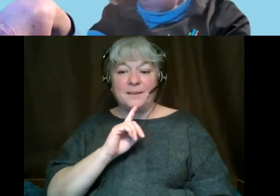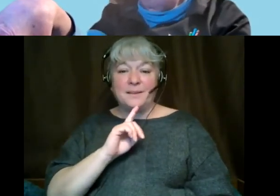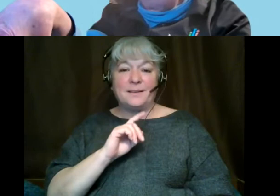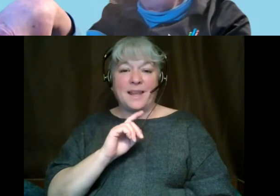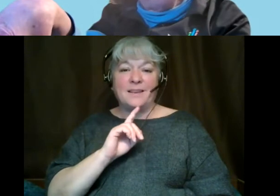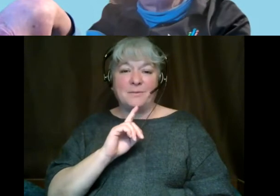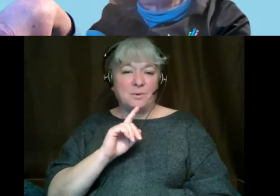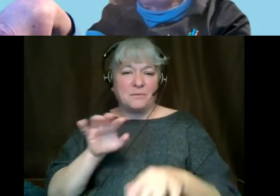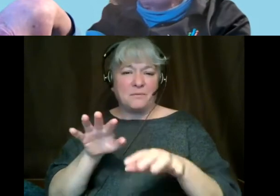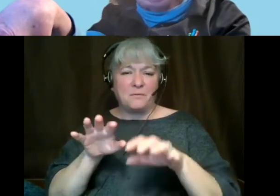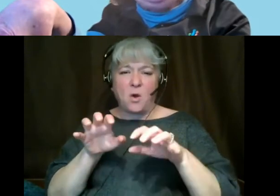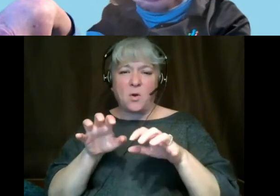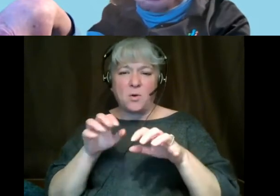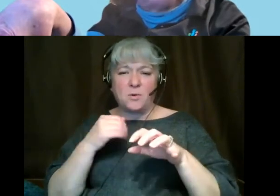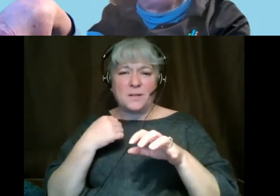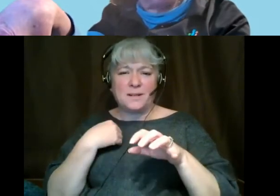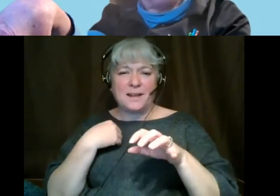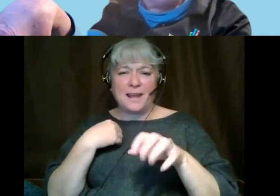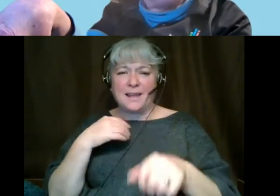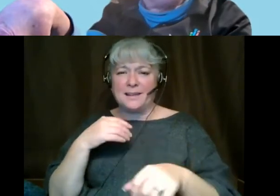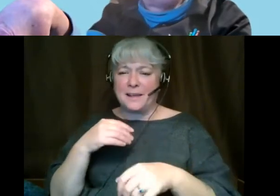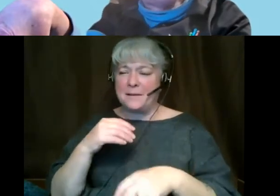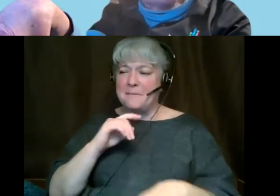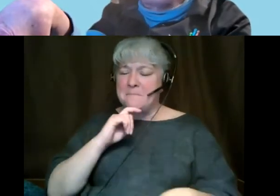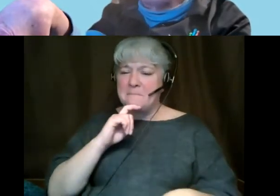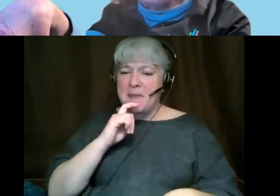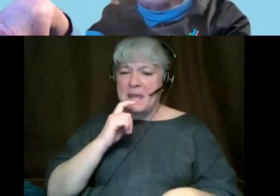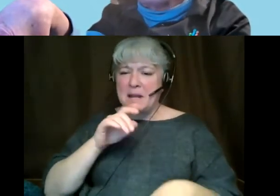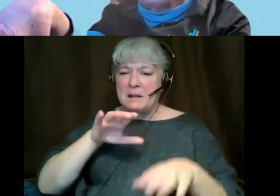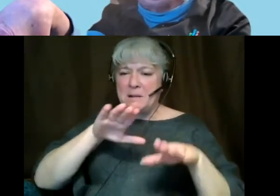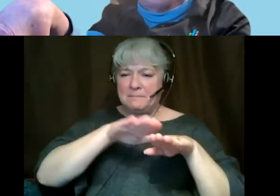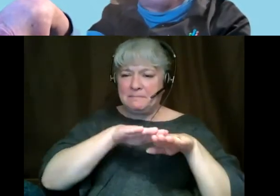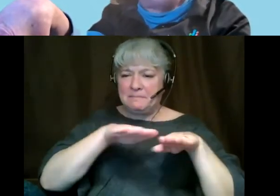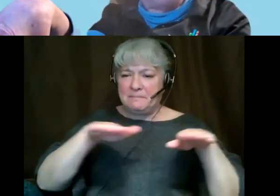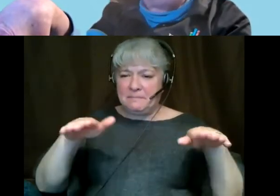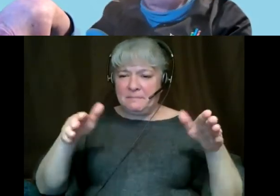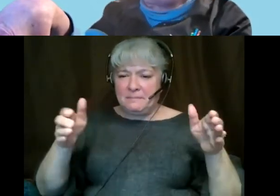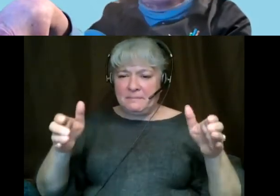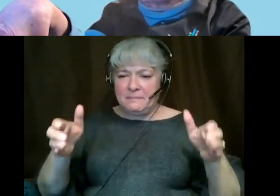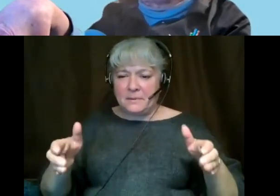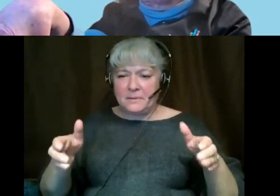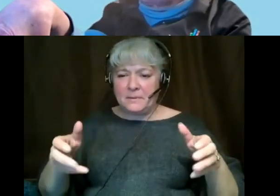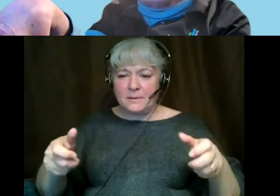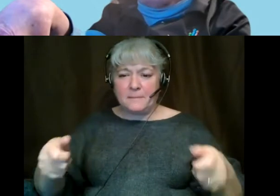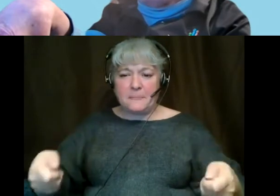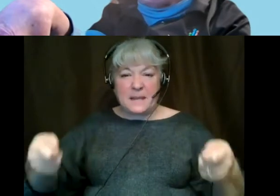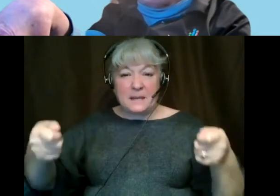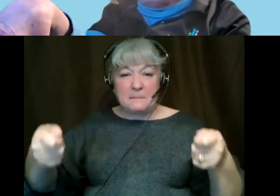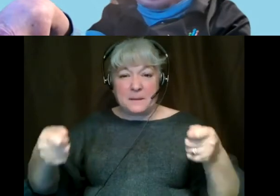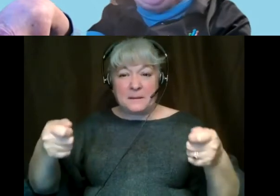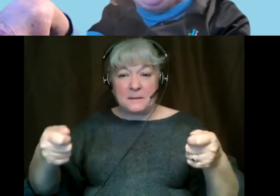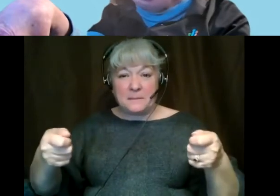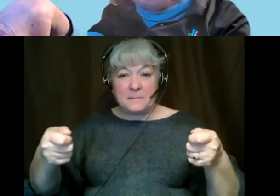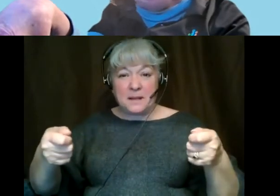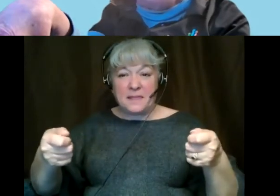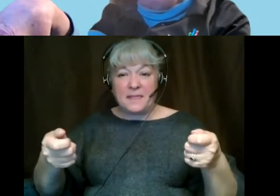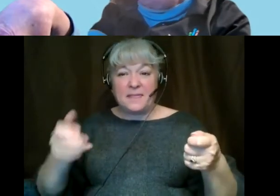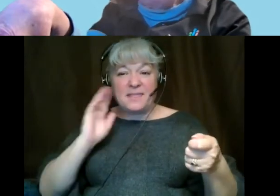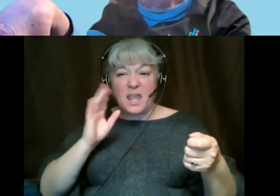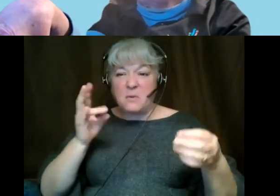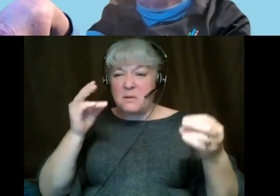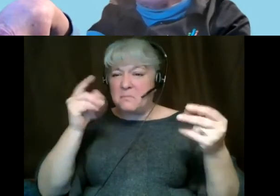aluminum containers. And if you picked them up, they would fall right in